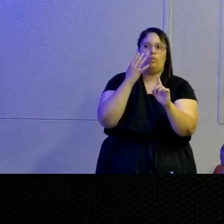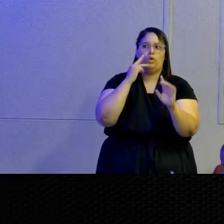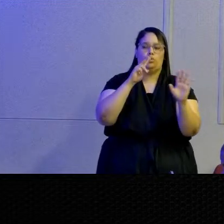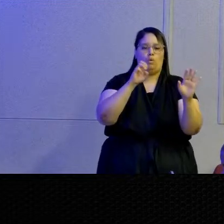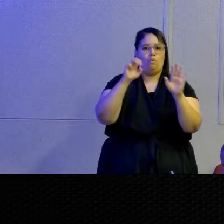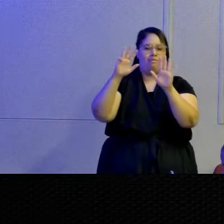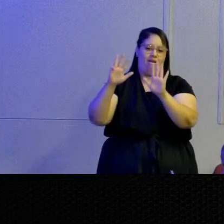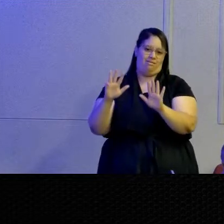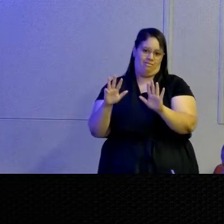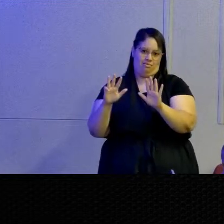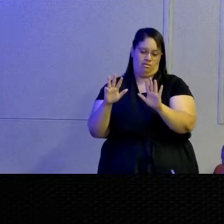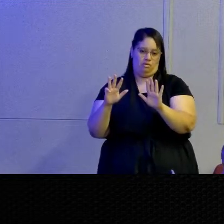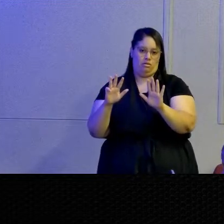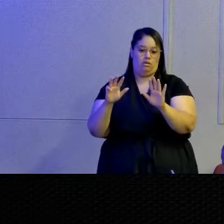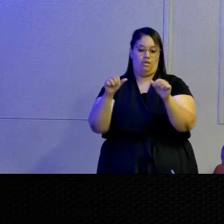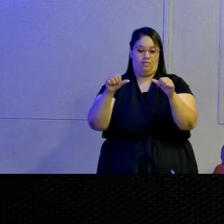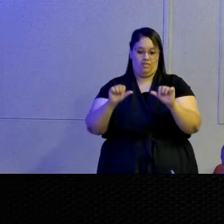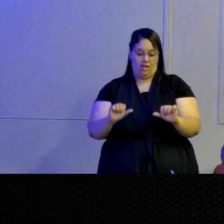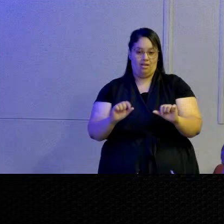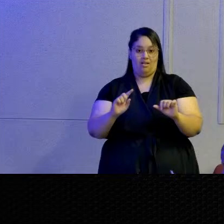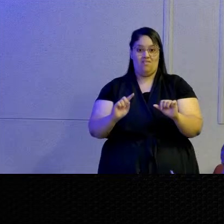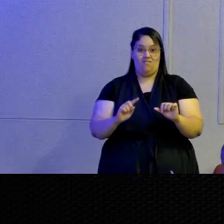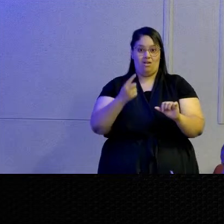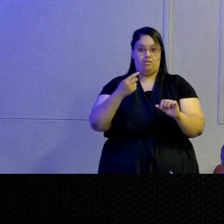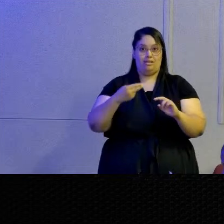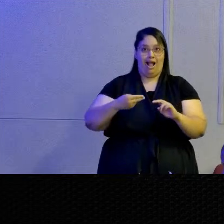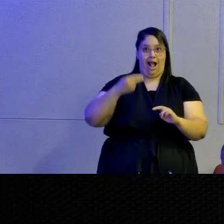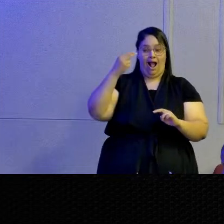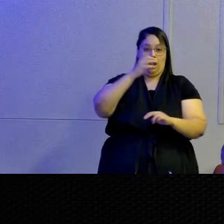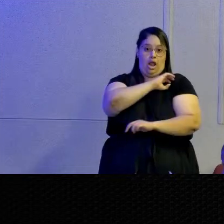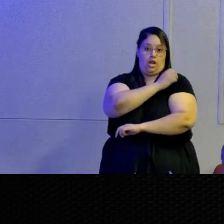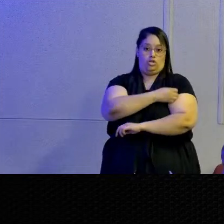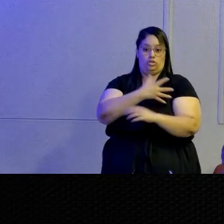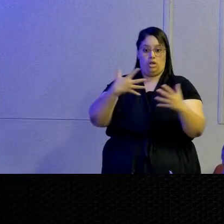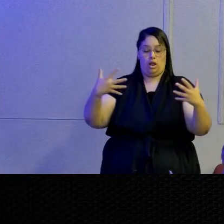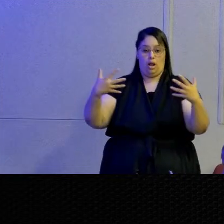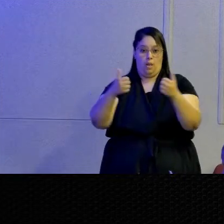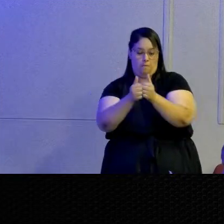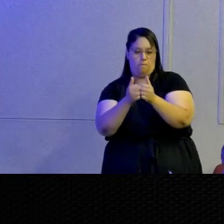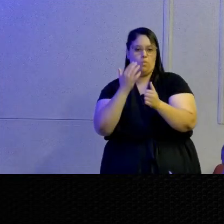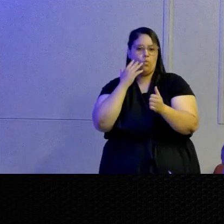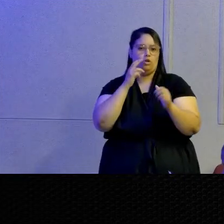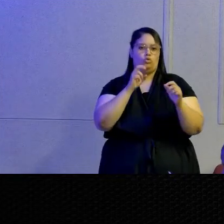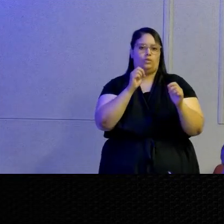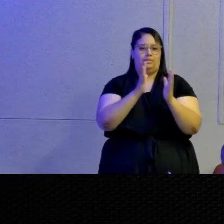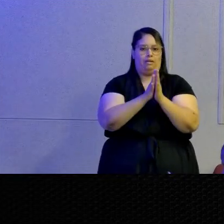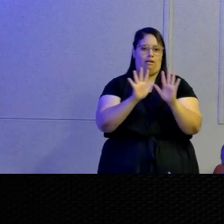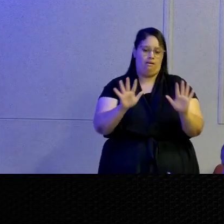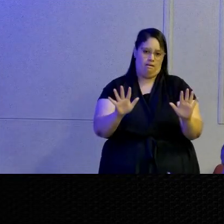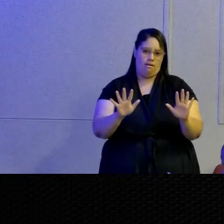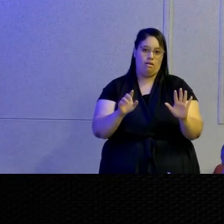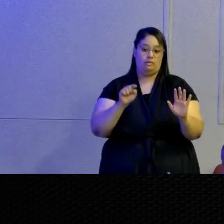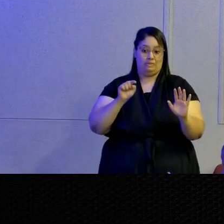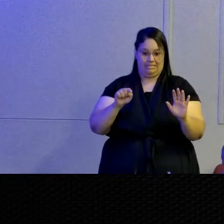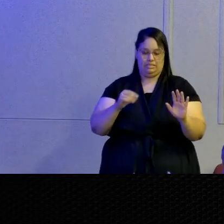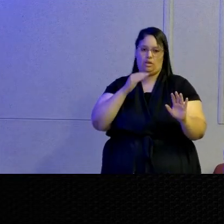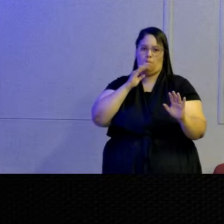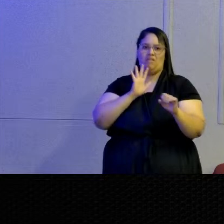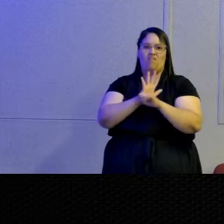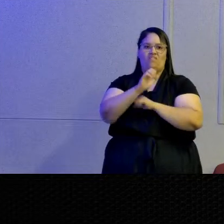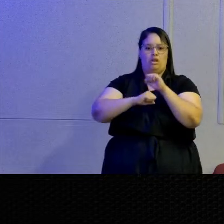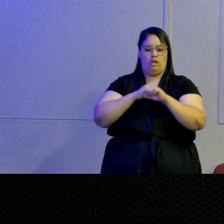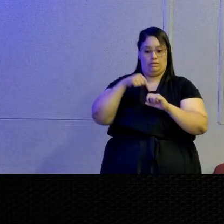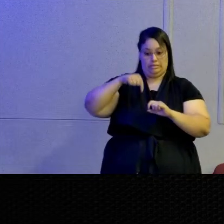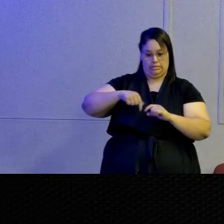2009, and the first high-energy collisions took place in 2010. So for me, that initiates the 15